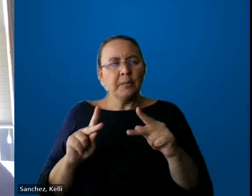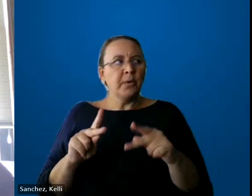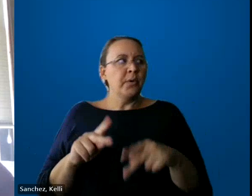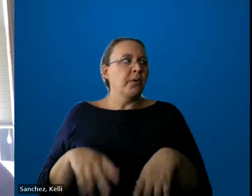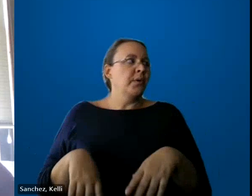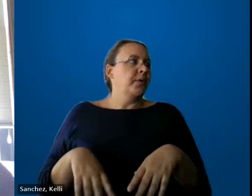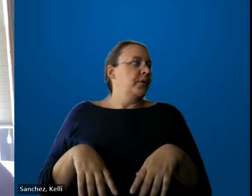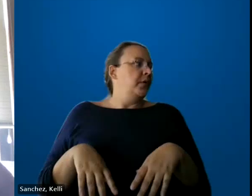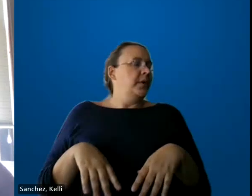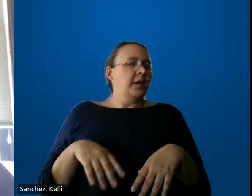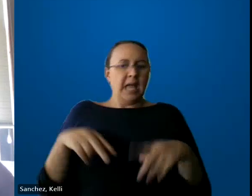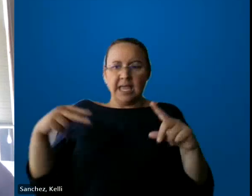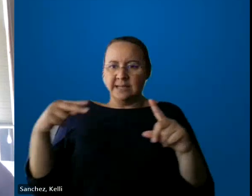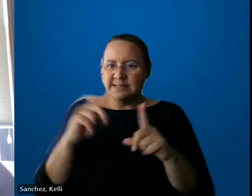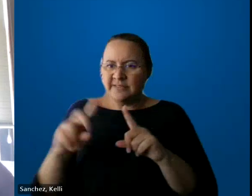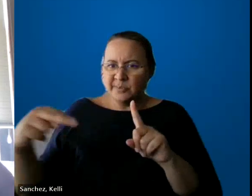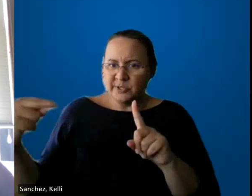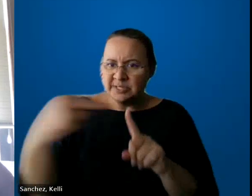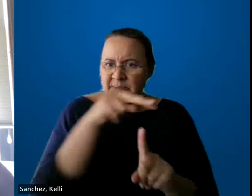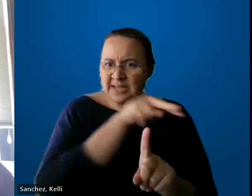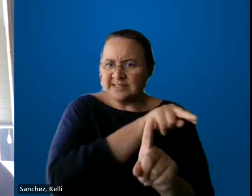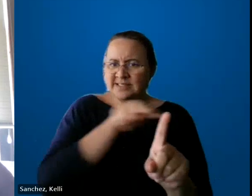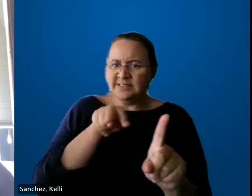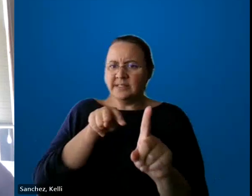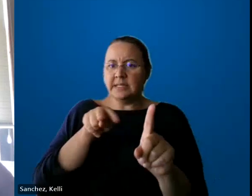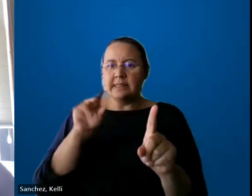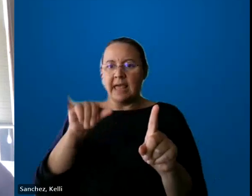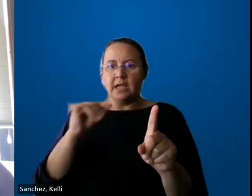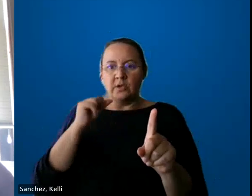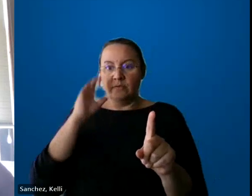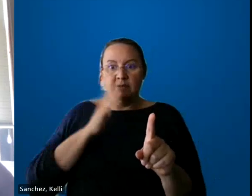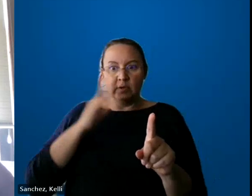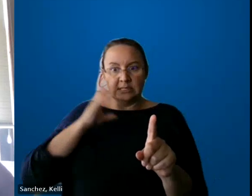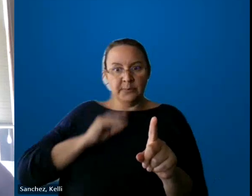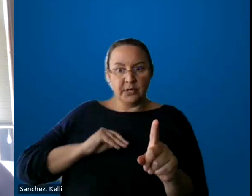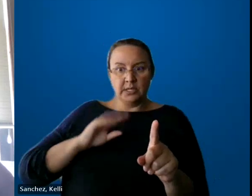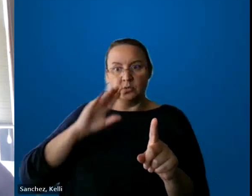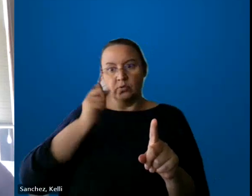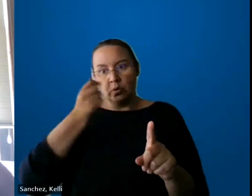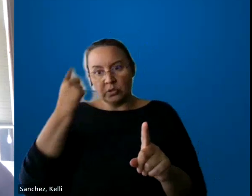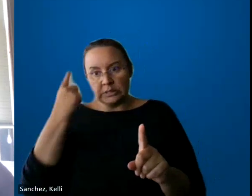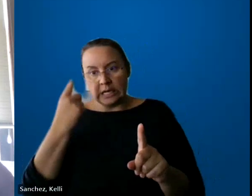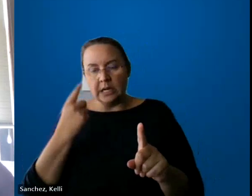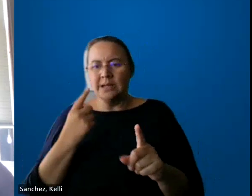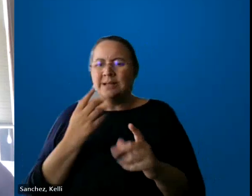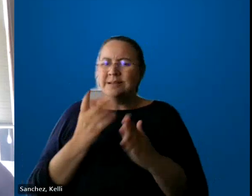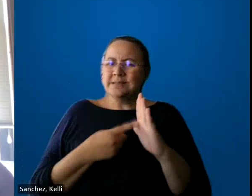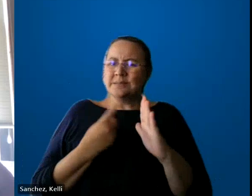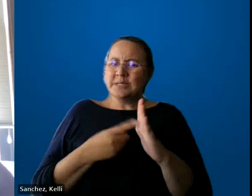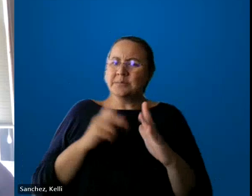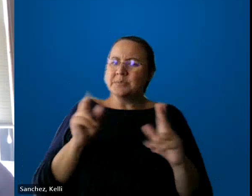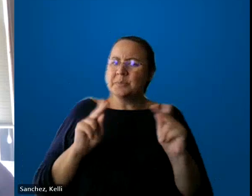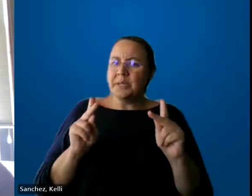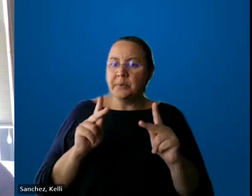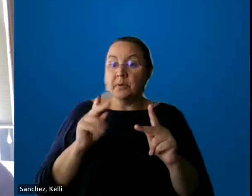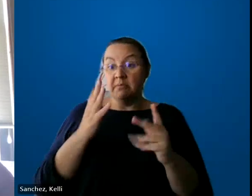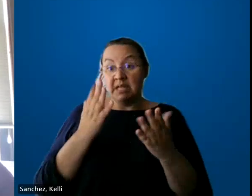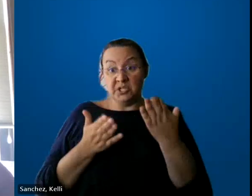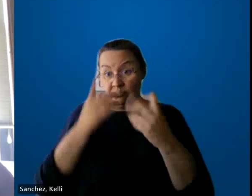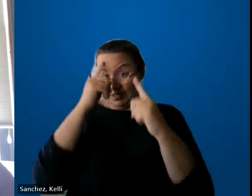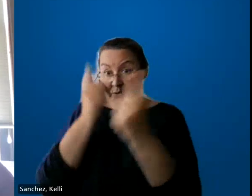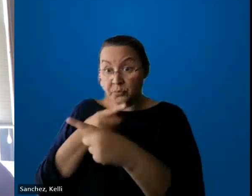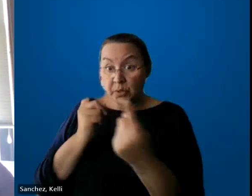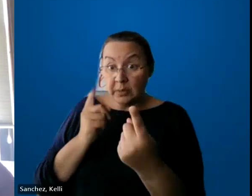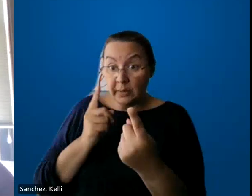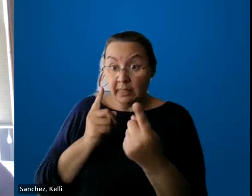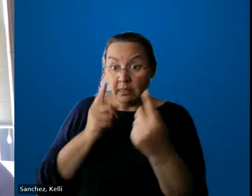and perspectives that you may not understand or experience, right? Sometimes even people who you disagree with, or people